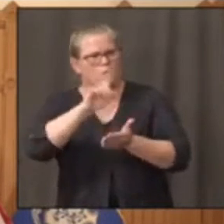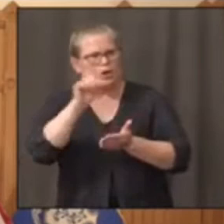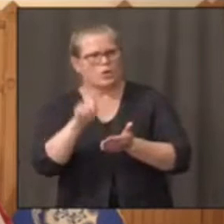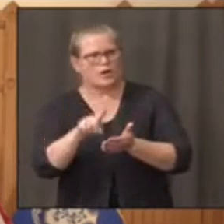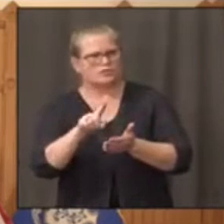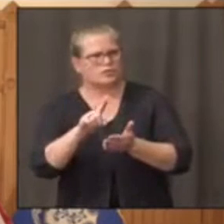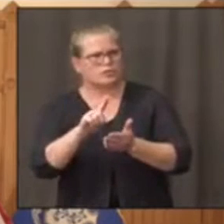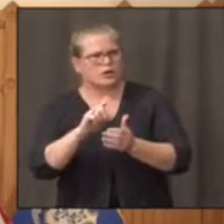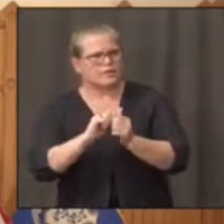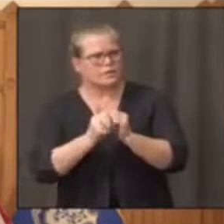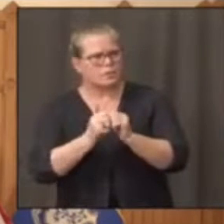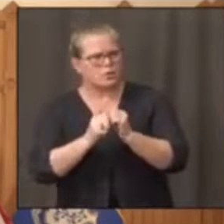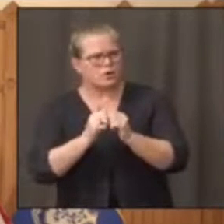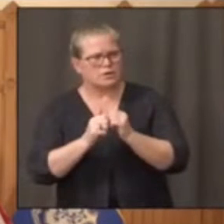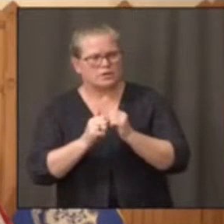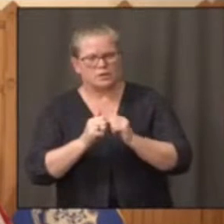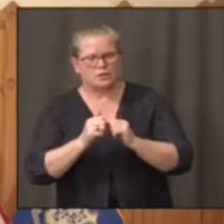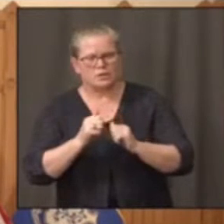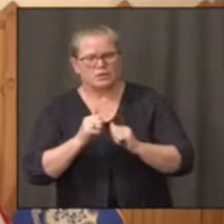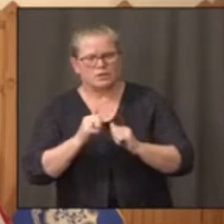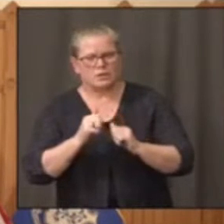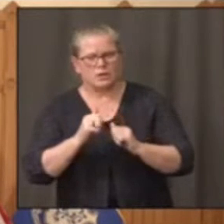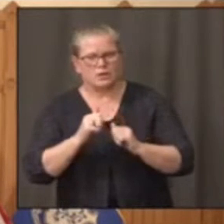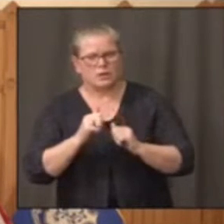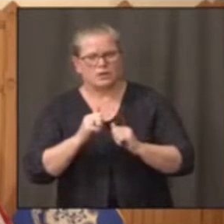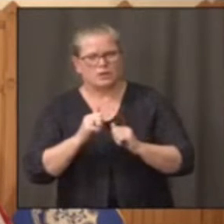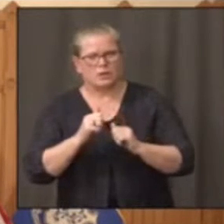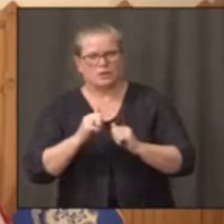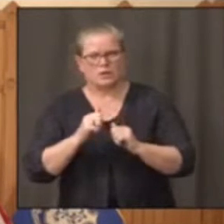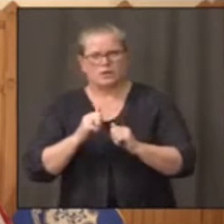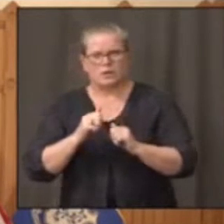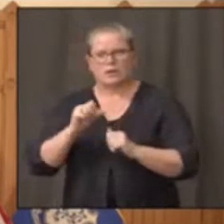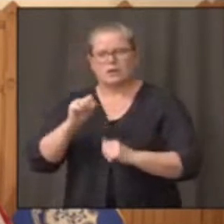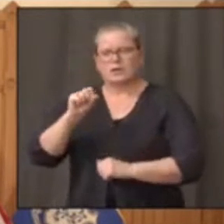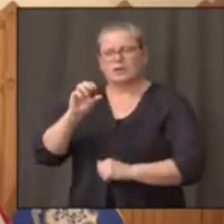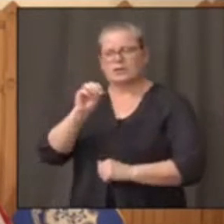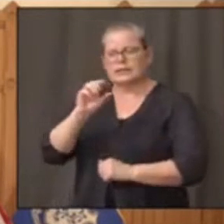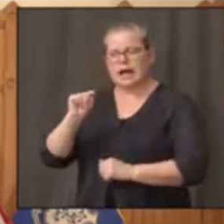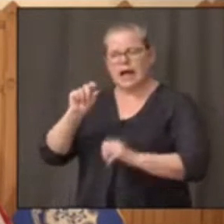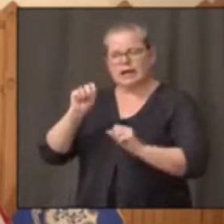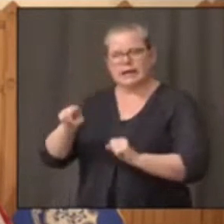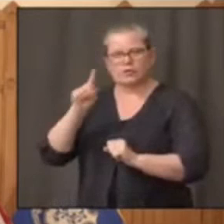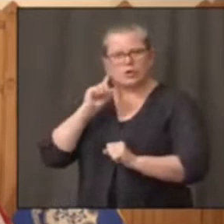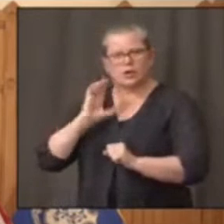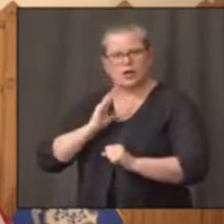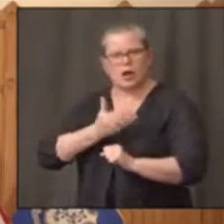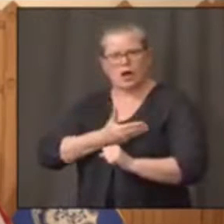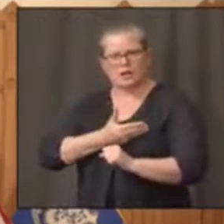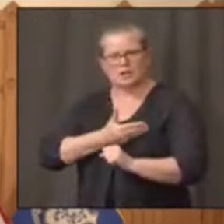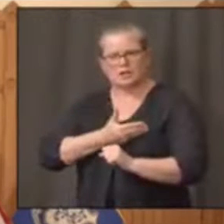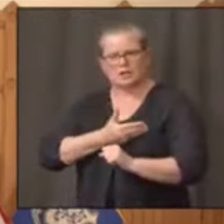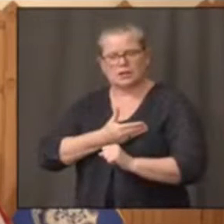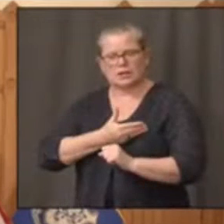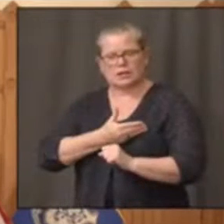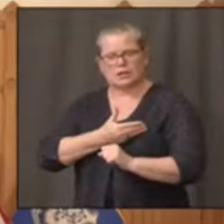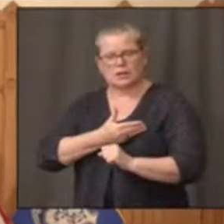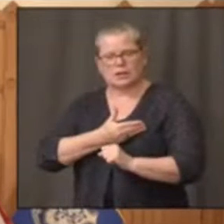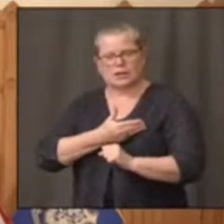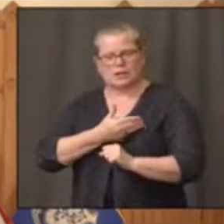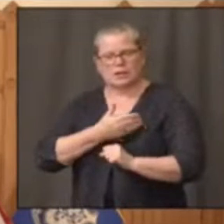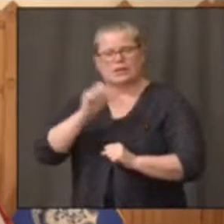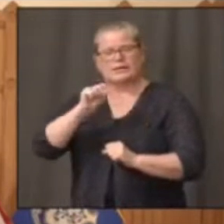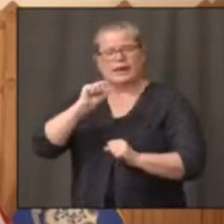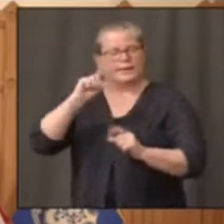I don't think Scott could hear us there, but we'll get you that response. Scott Gottlieb, can you hear us? I can hear you, Governor. I couldn't hear on the other end. There was